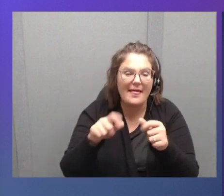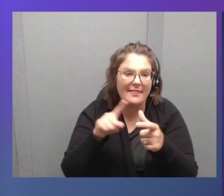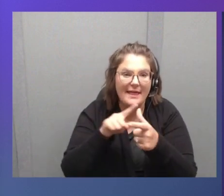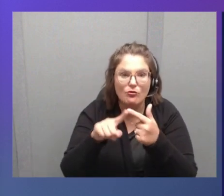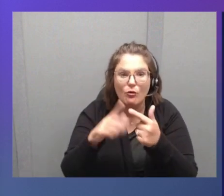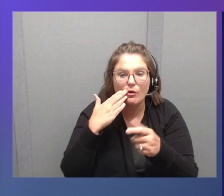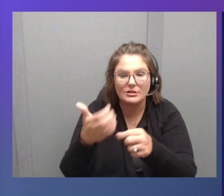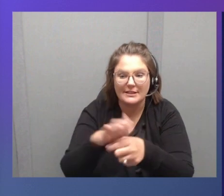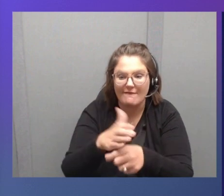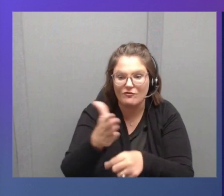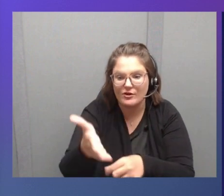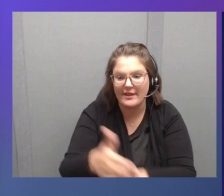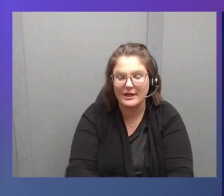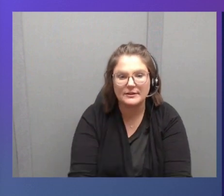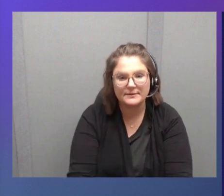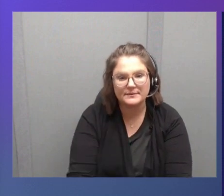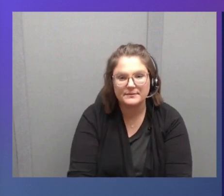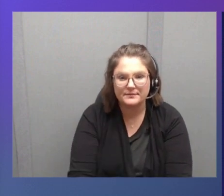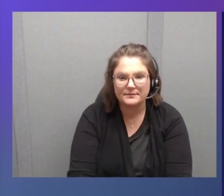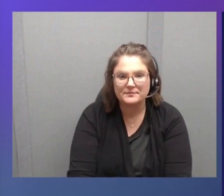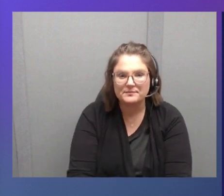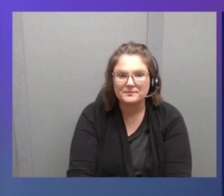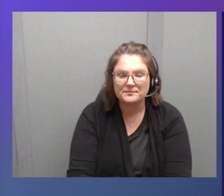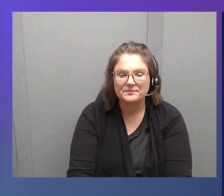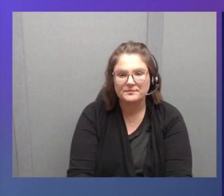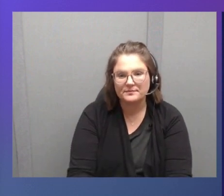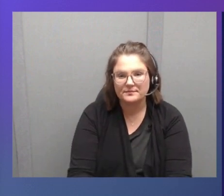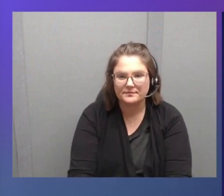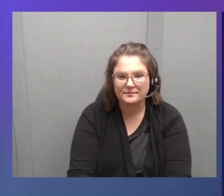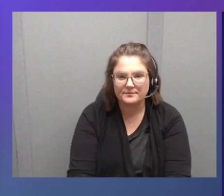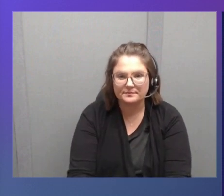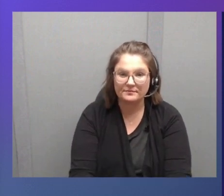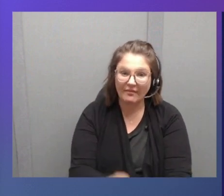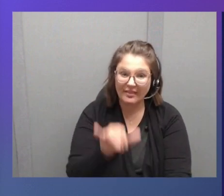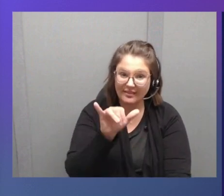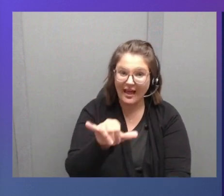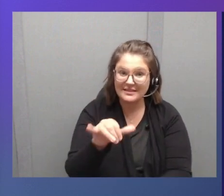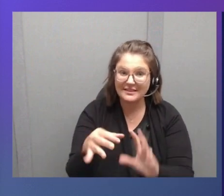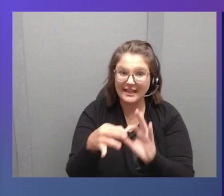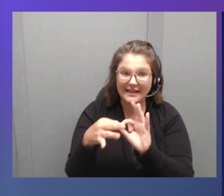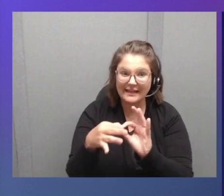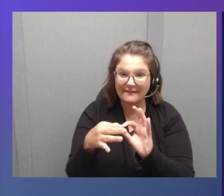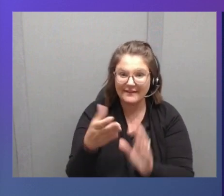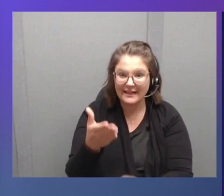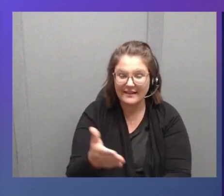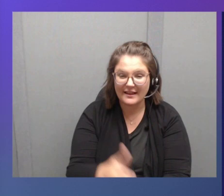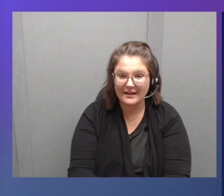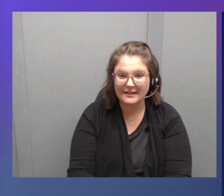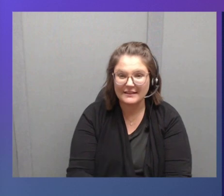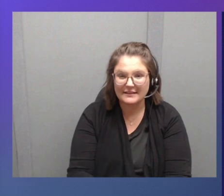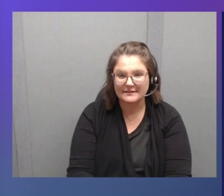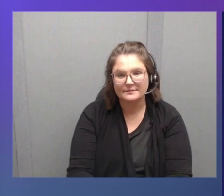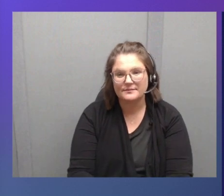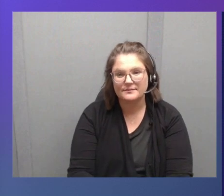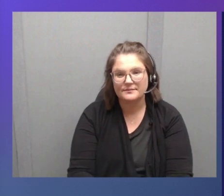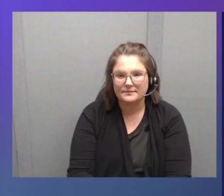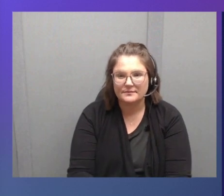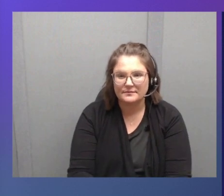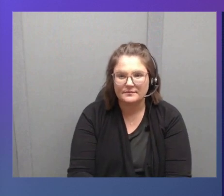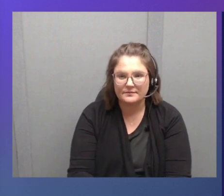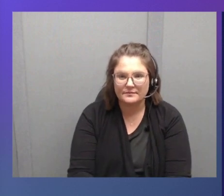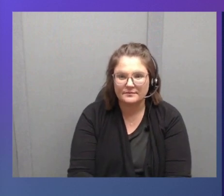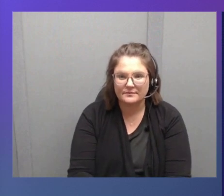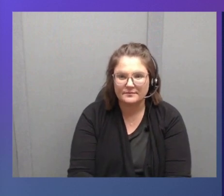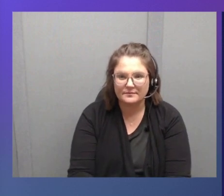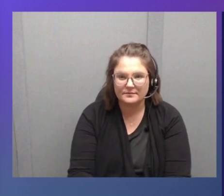that. So so that's some of the connectivity there. Let me move forward a little bit more. Tell us more.